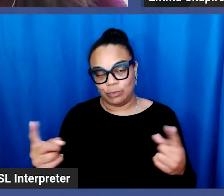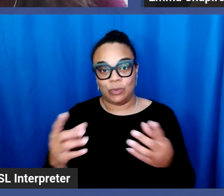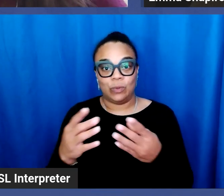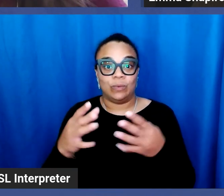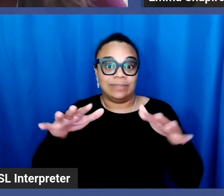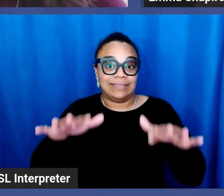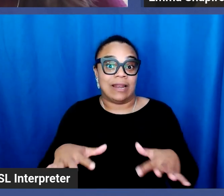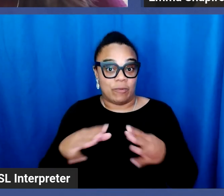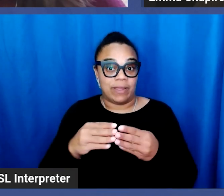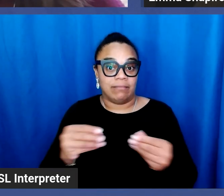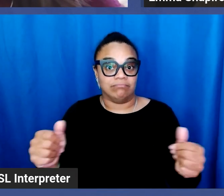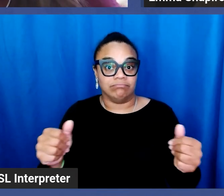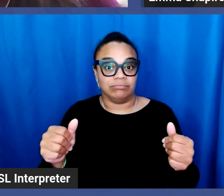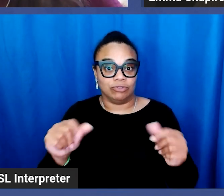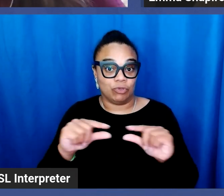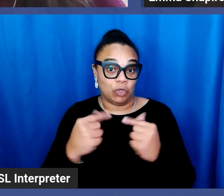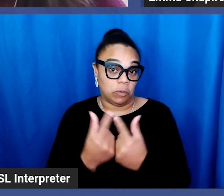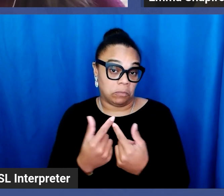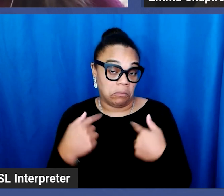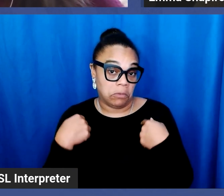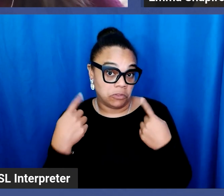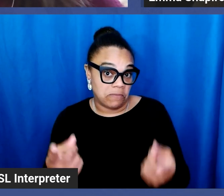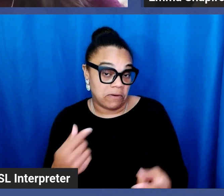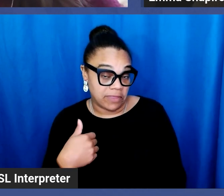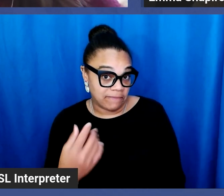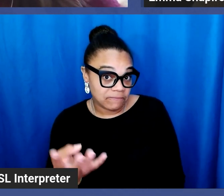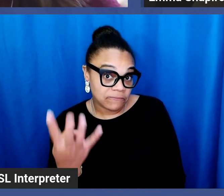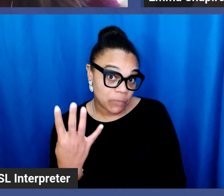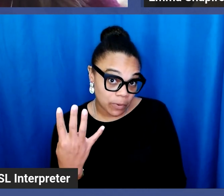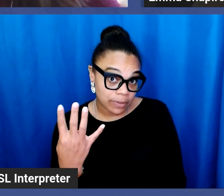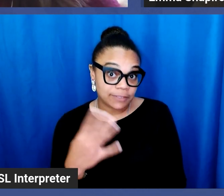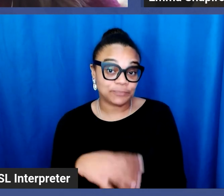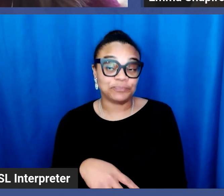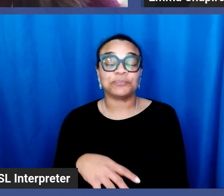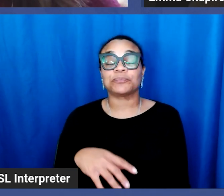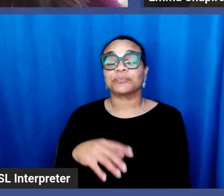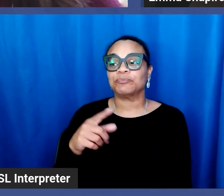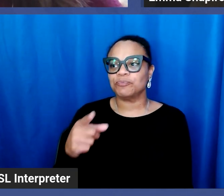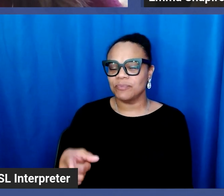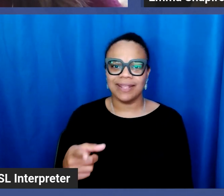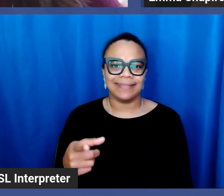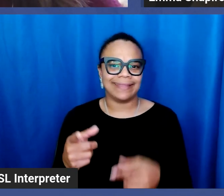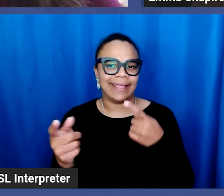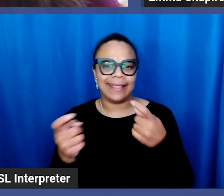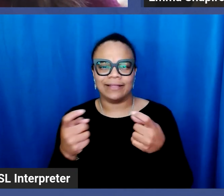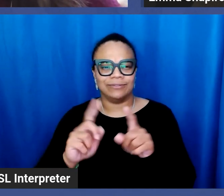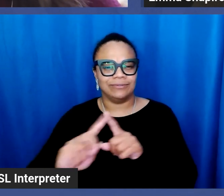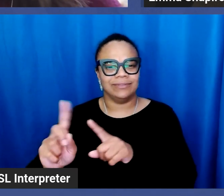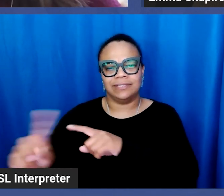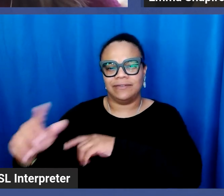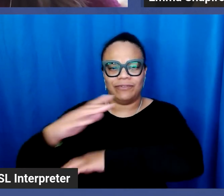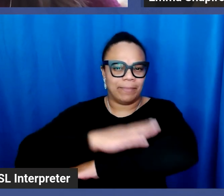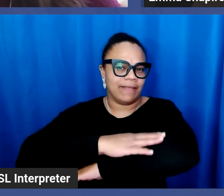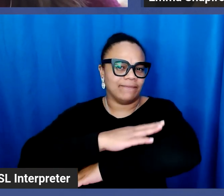So far there are 4 of them, and they deal with different